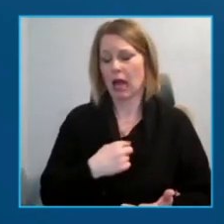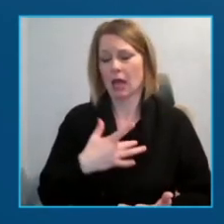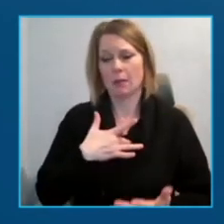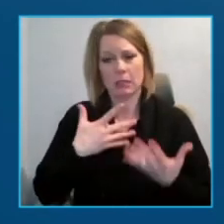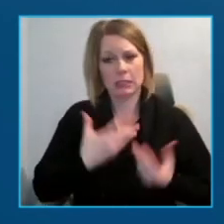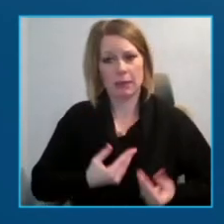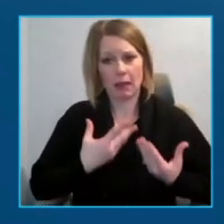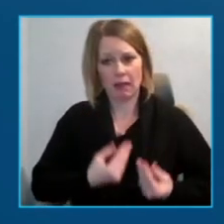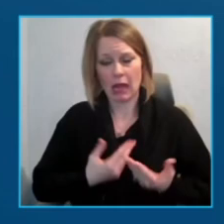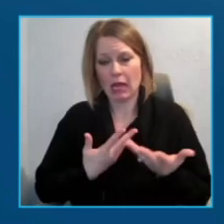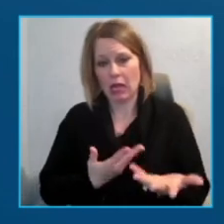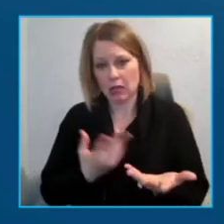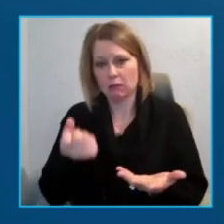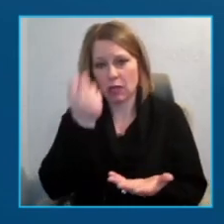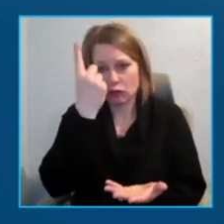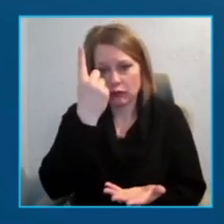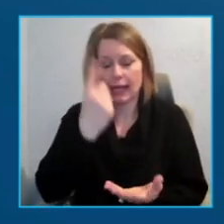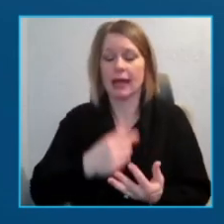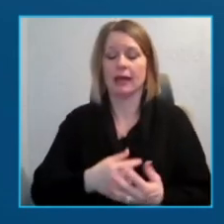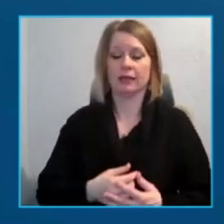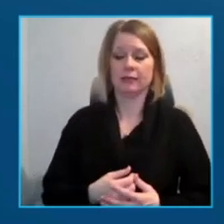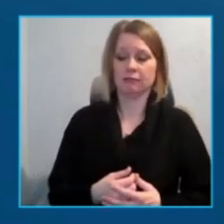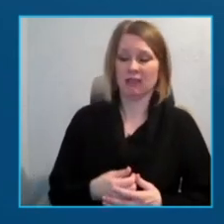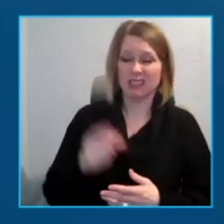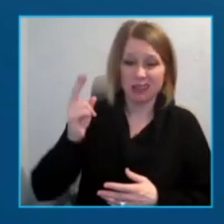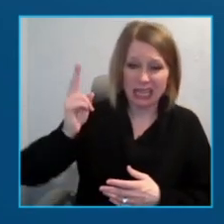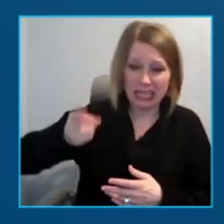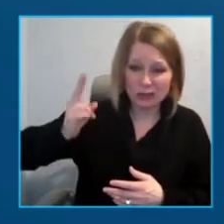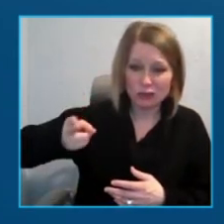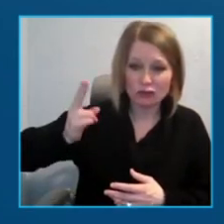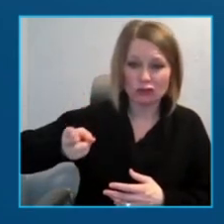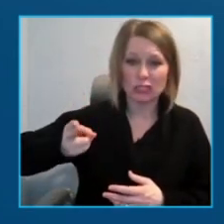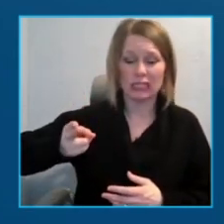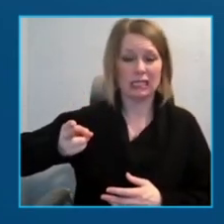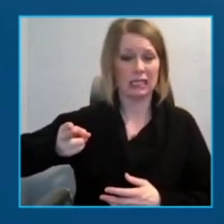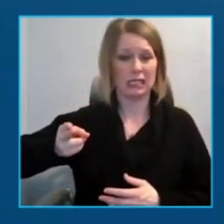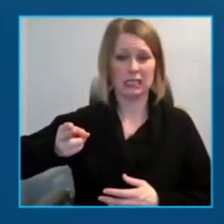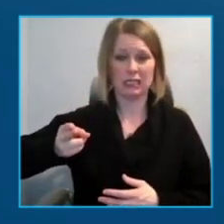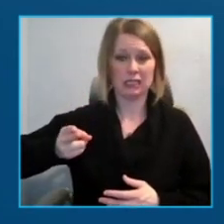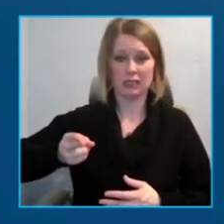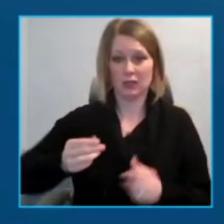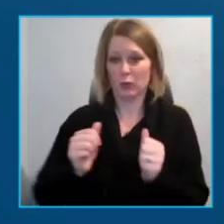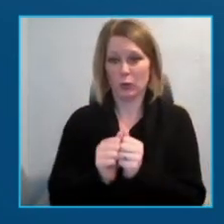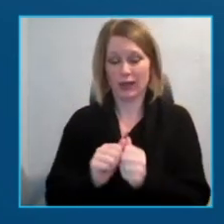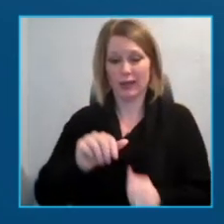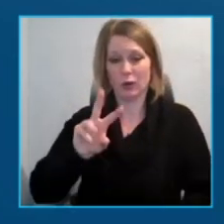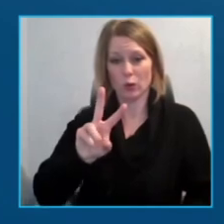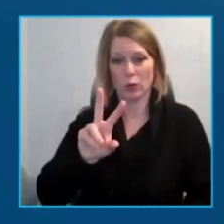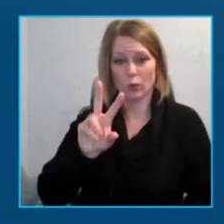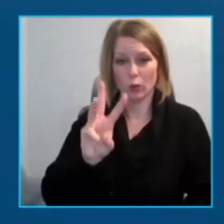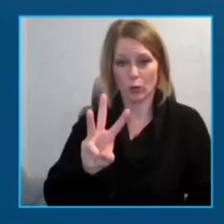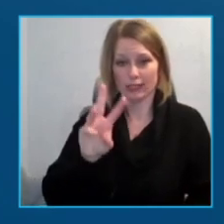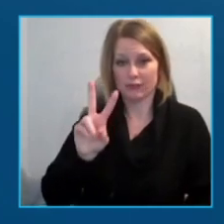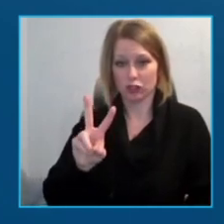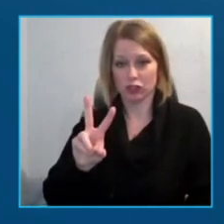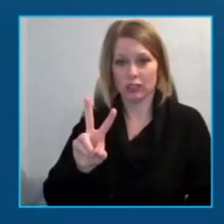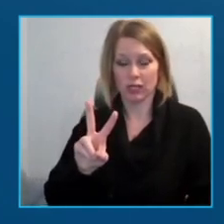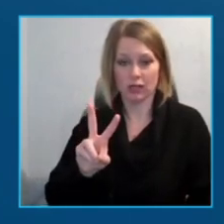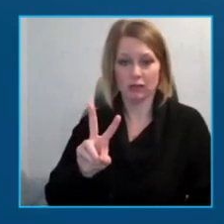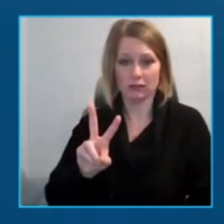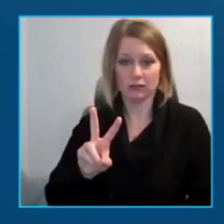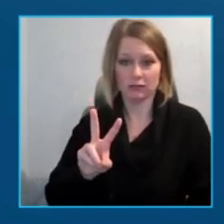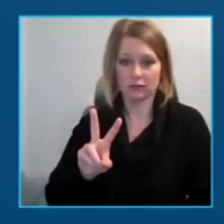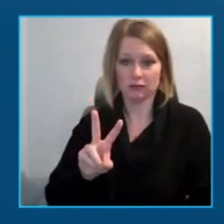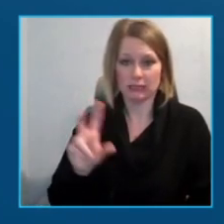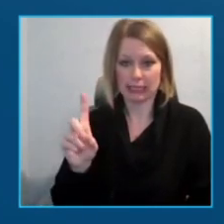certainly understand the history which has been in evidence of the West Virginia party and how it has